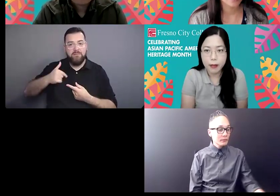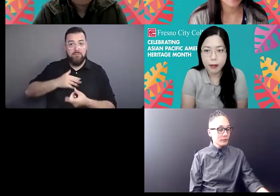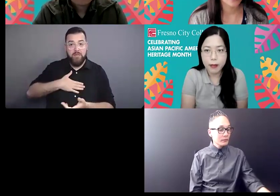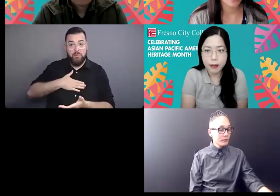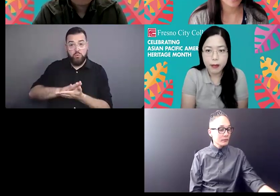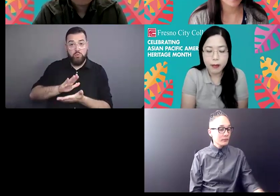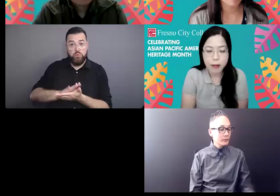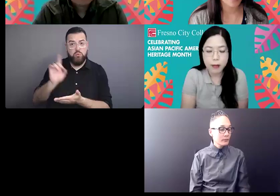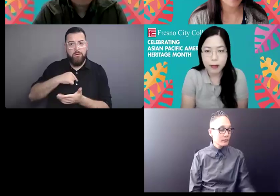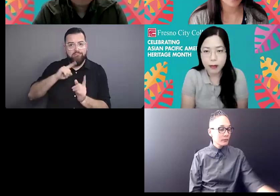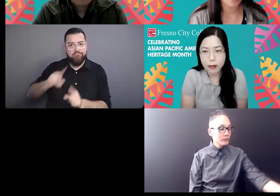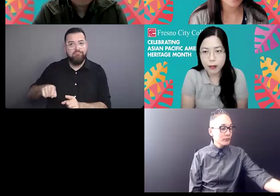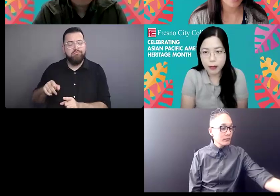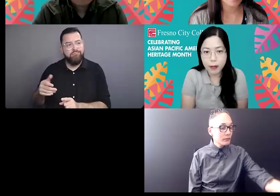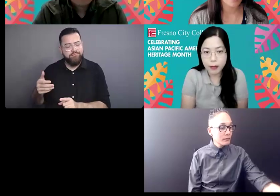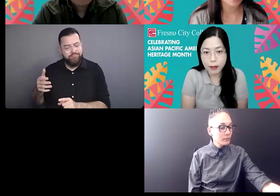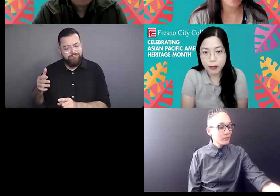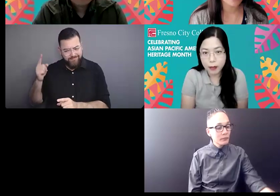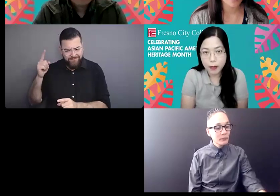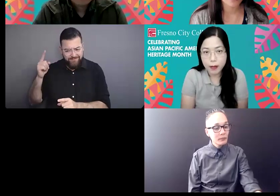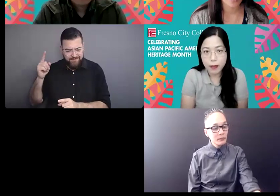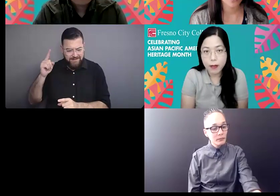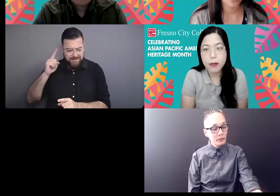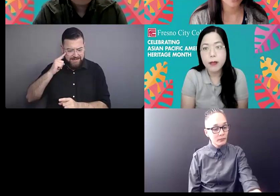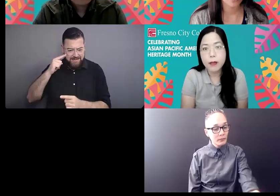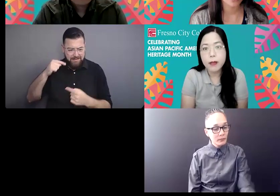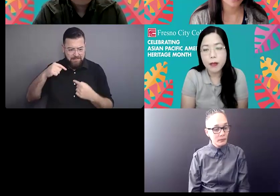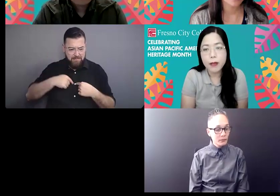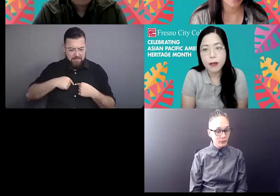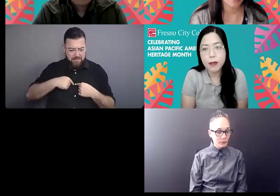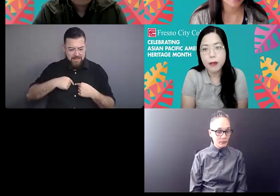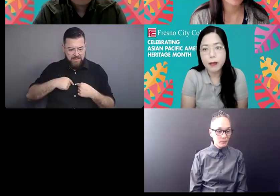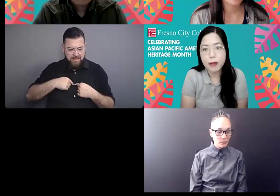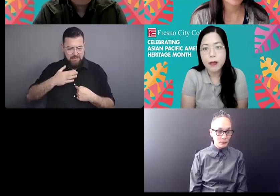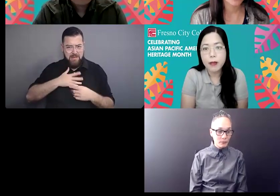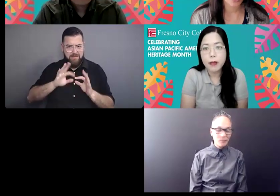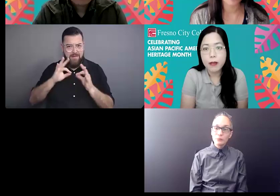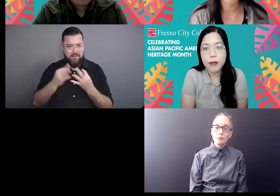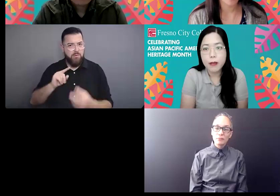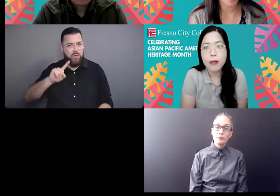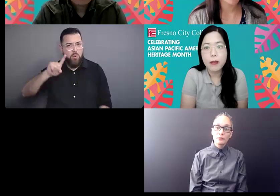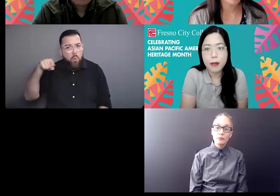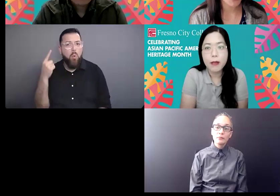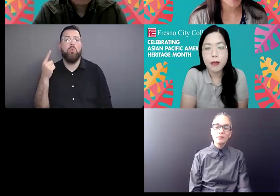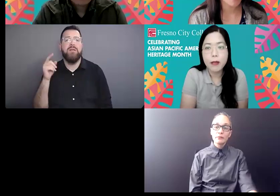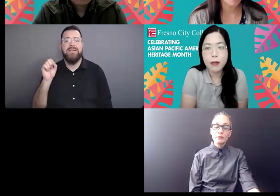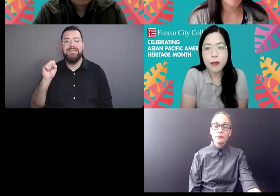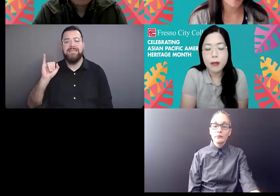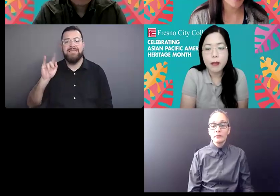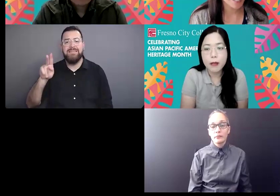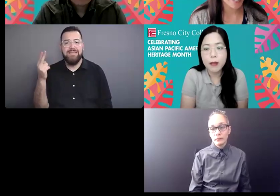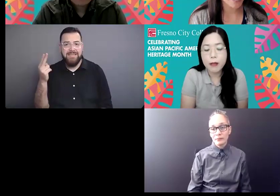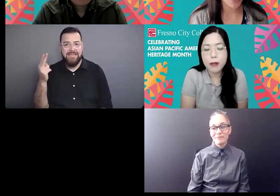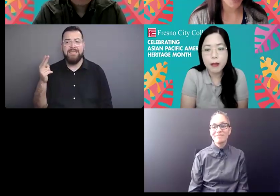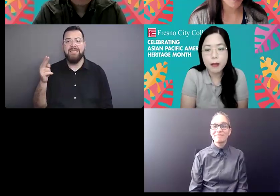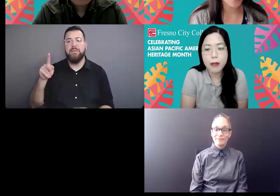had, I want to say myself and my family, we were the only Sikh Punjabi Indian students in